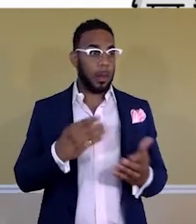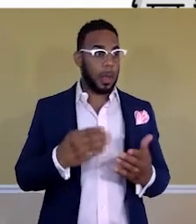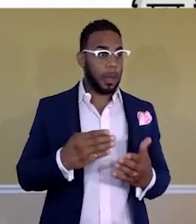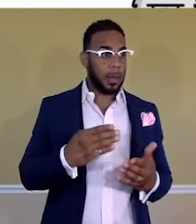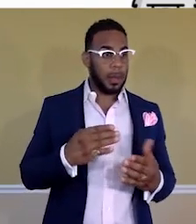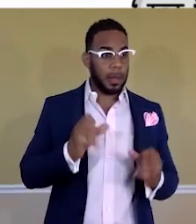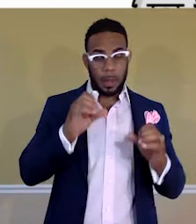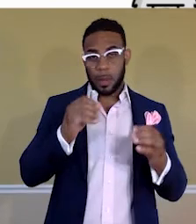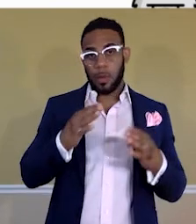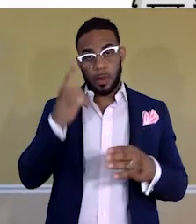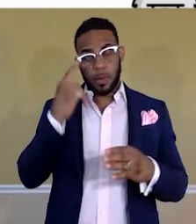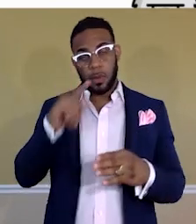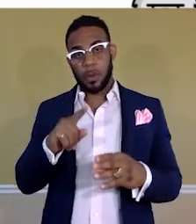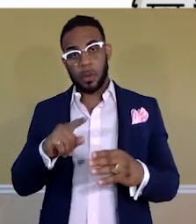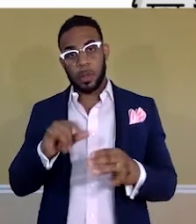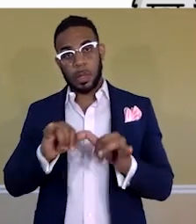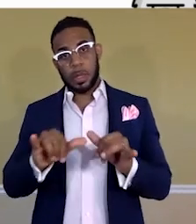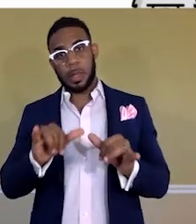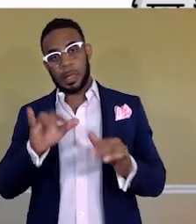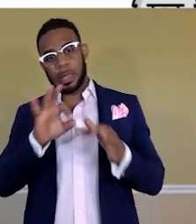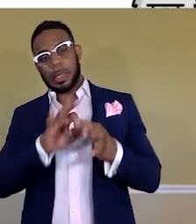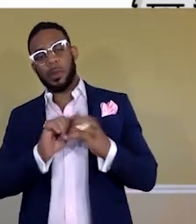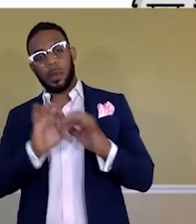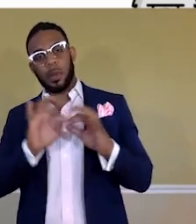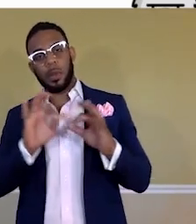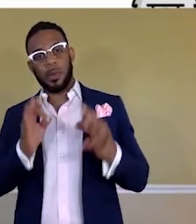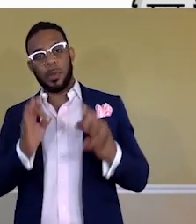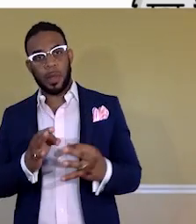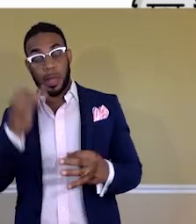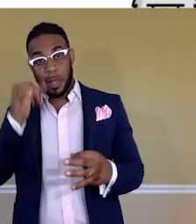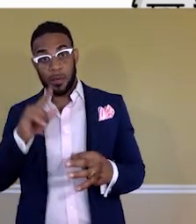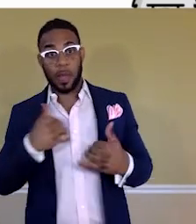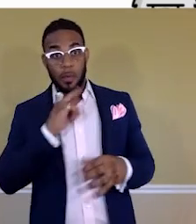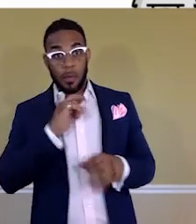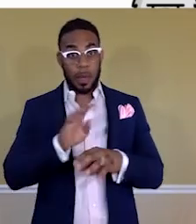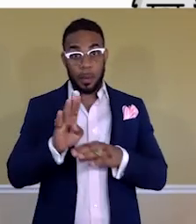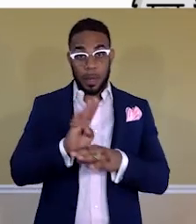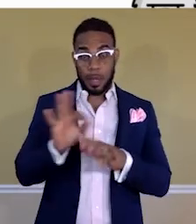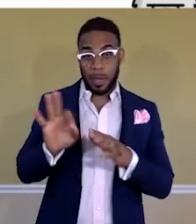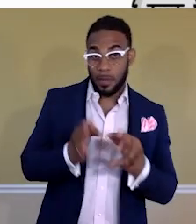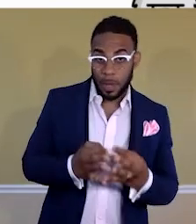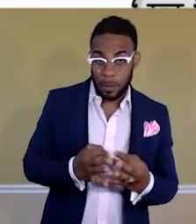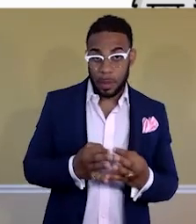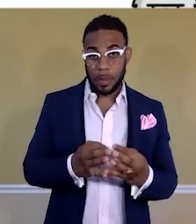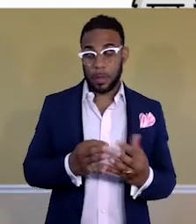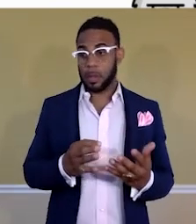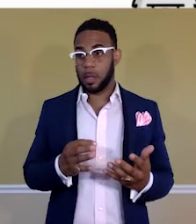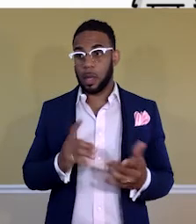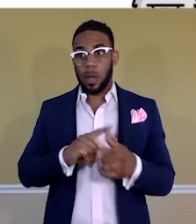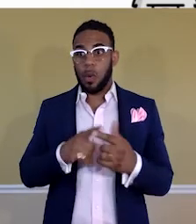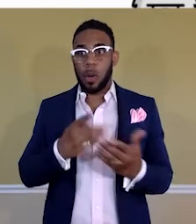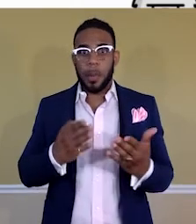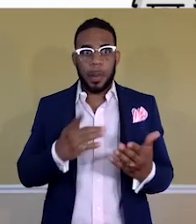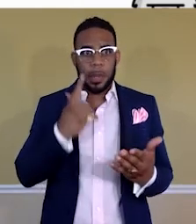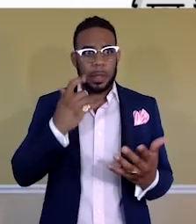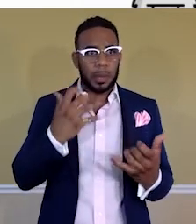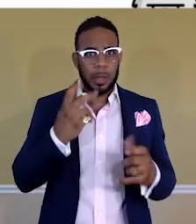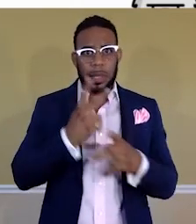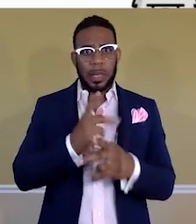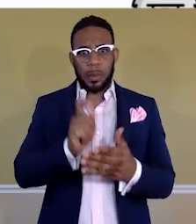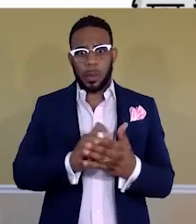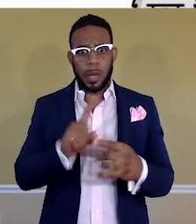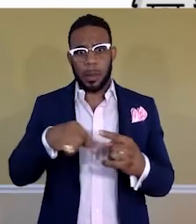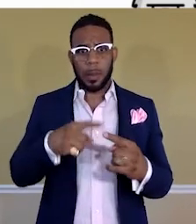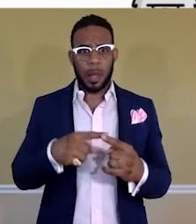it's a way for you to stay in sync with your family if you have a really busy family, or maybe you just want to keep a